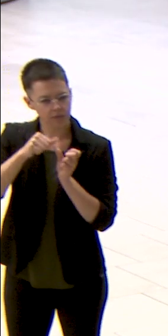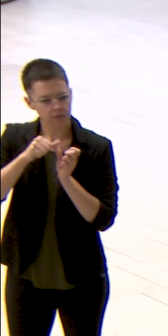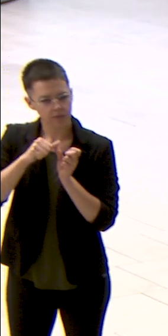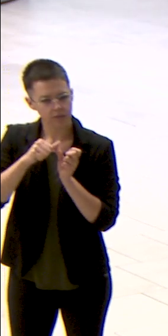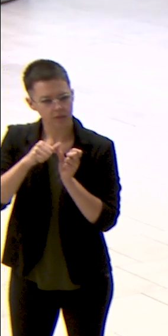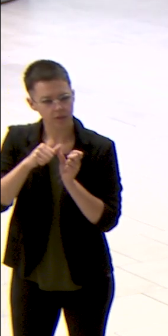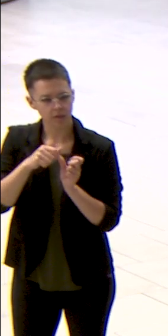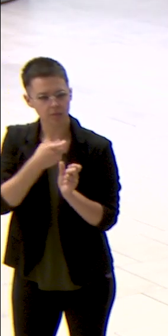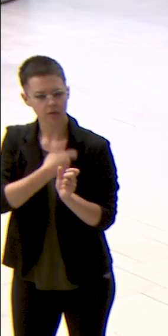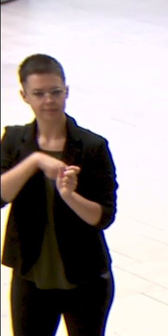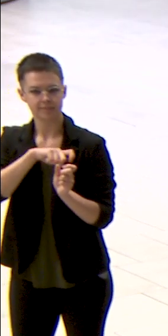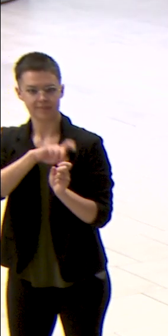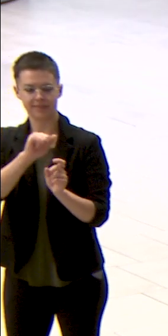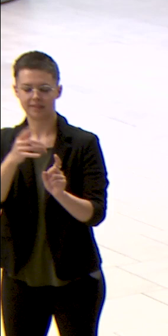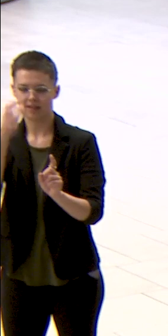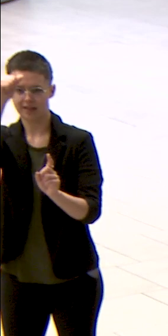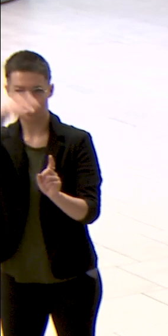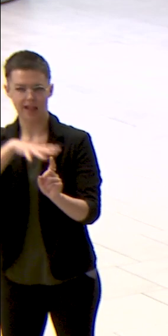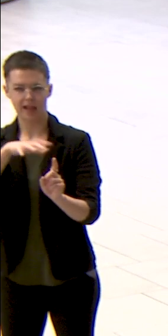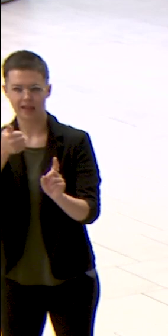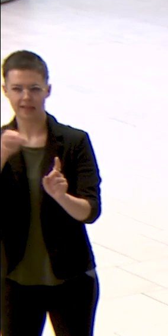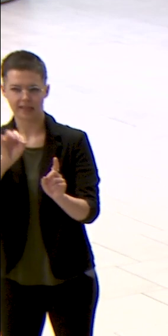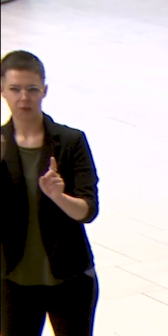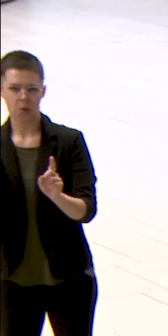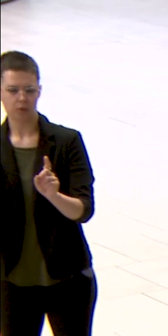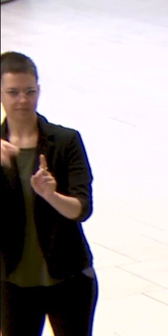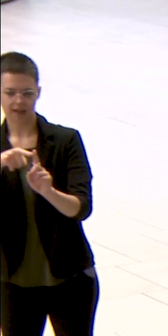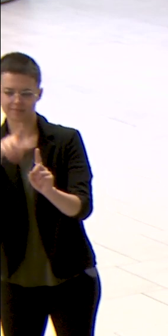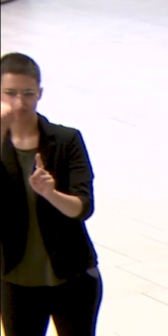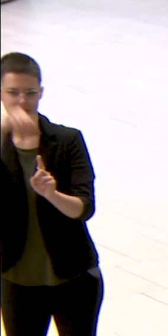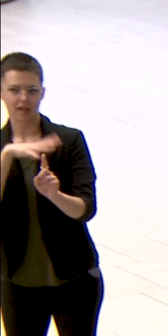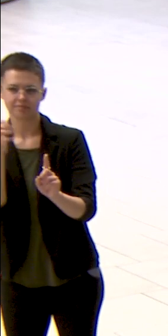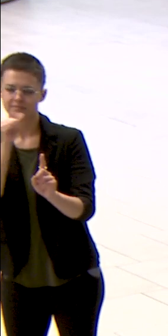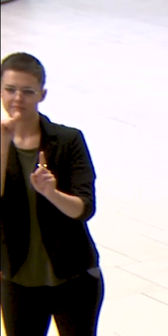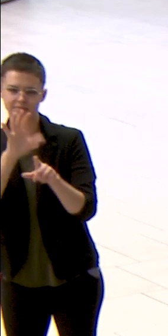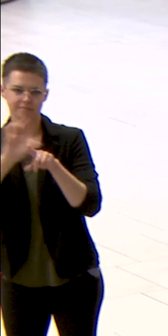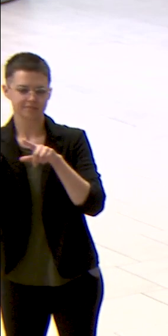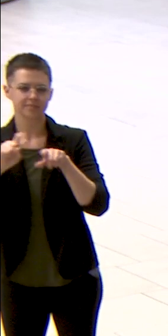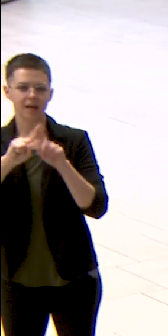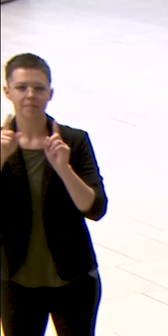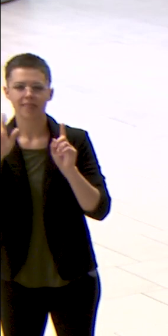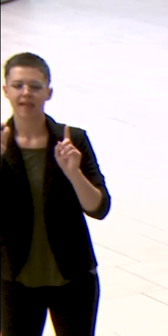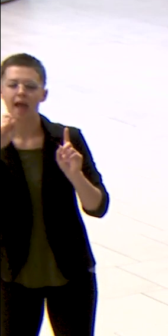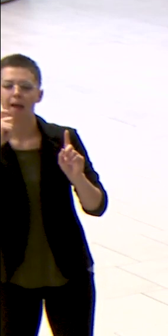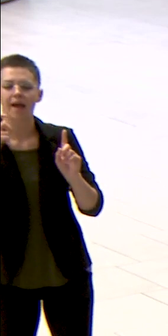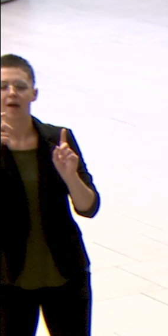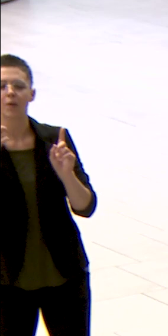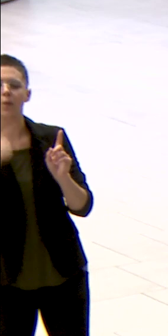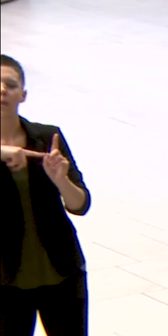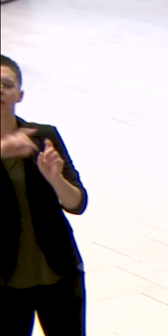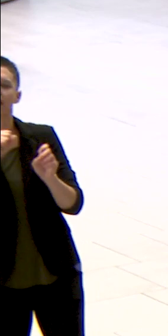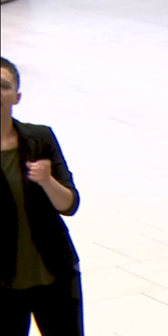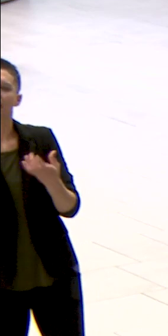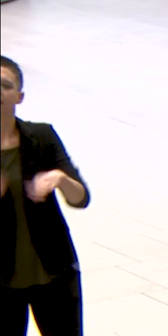be unbelievable over the next decade. But, you know, so we got lucky. We had, you know, we had a second bite at the apple. But the idea is